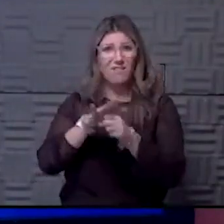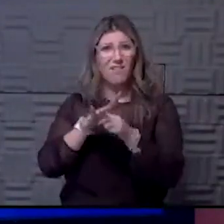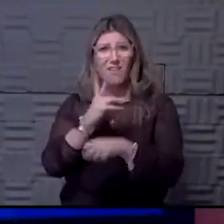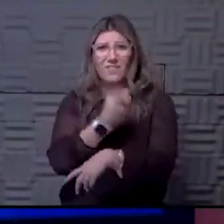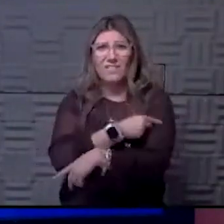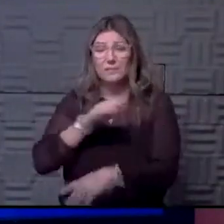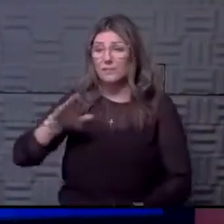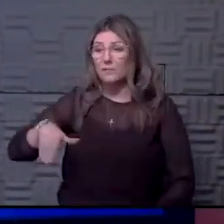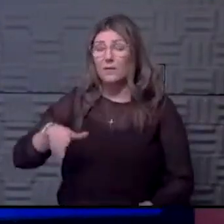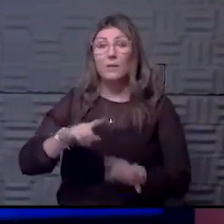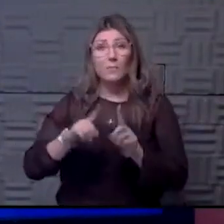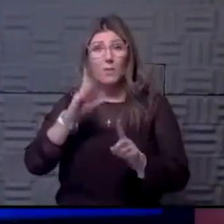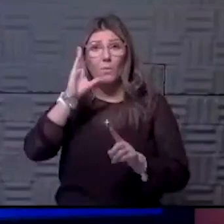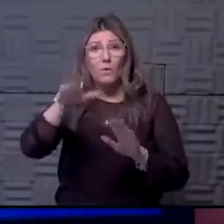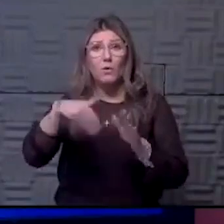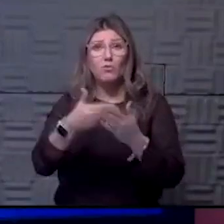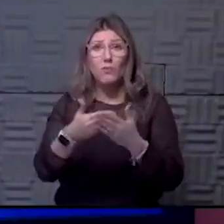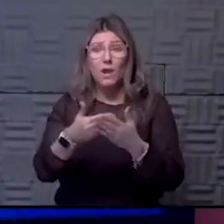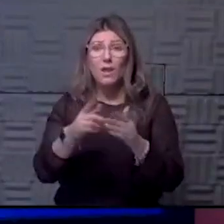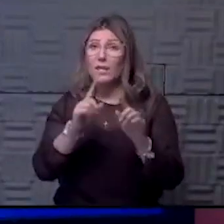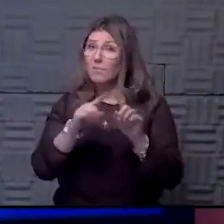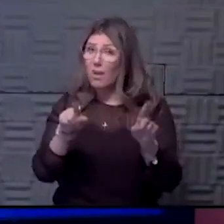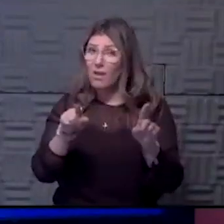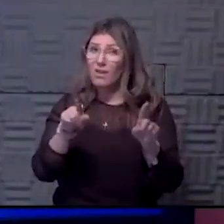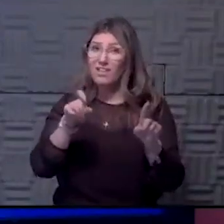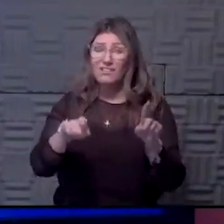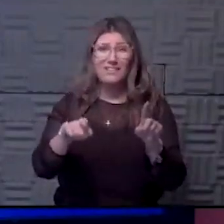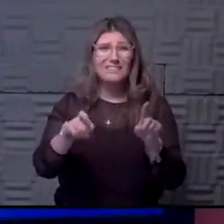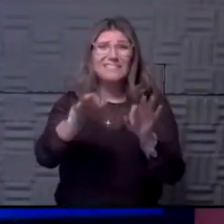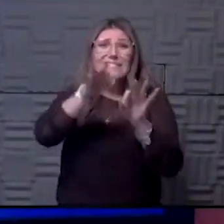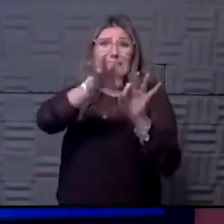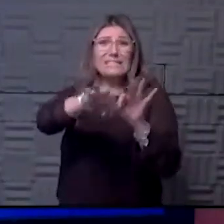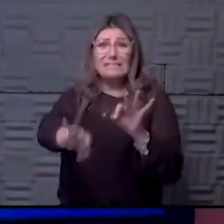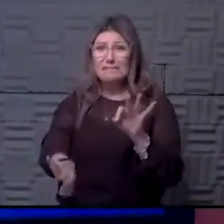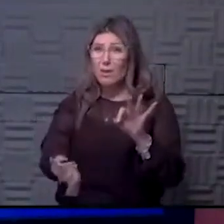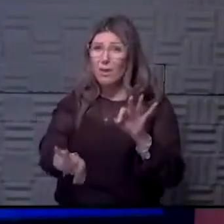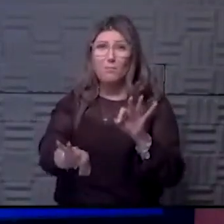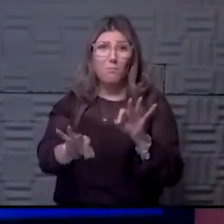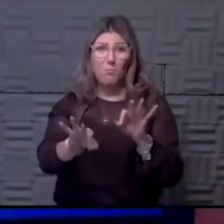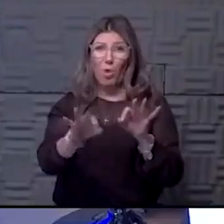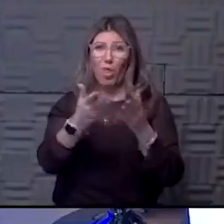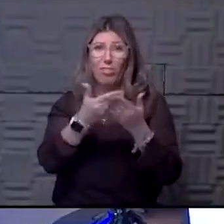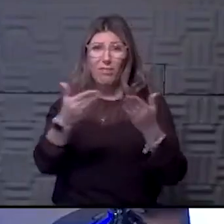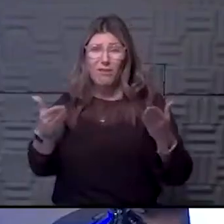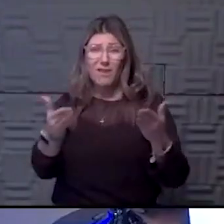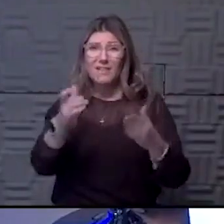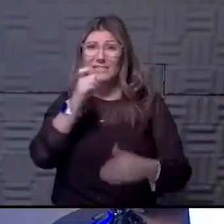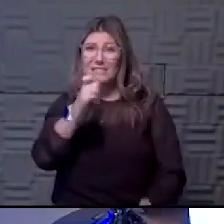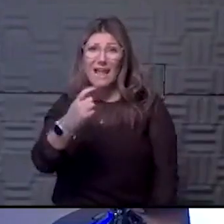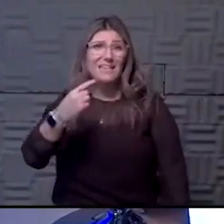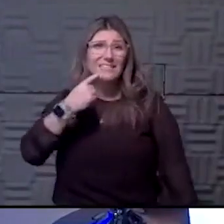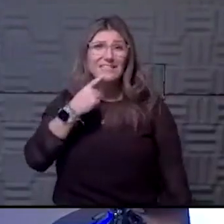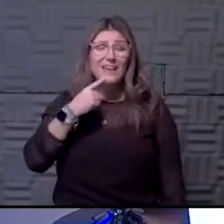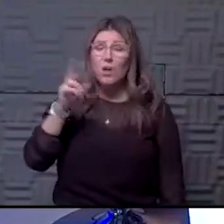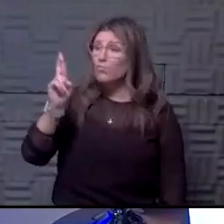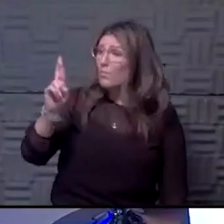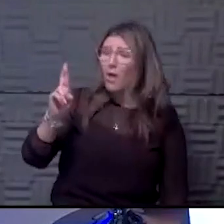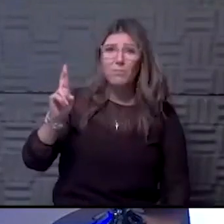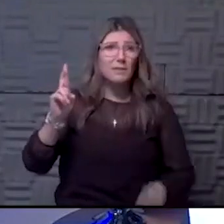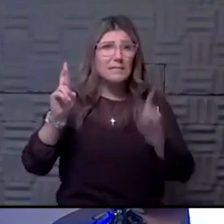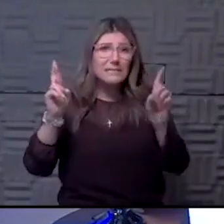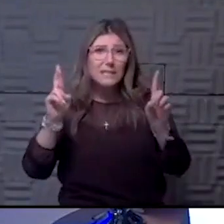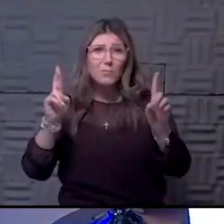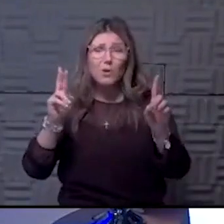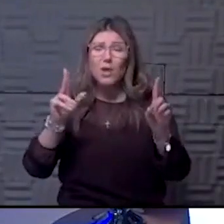It's going to arrive. But in the meantime, this simple tool does not say Republican, Democrat. It doesn't